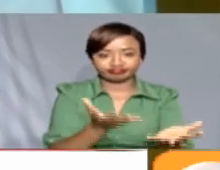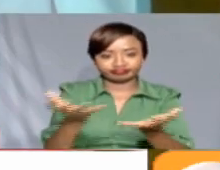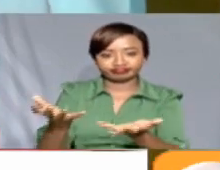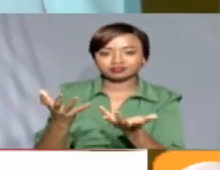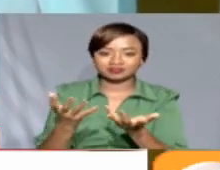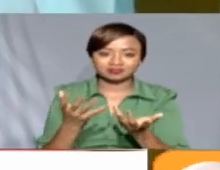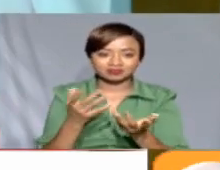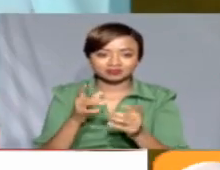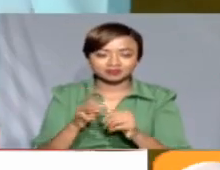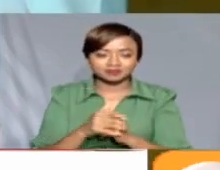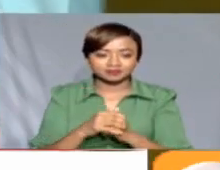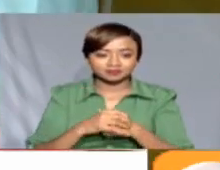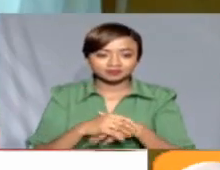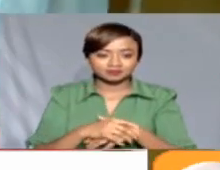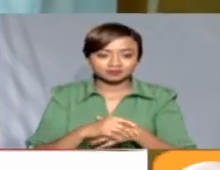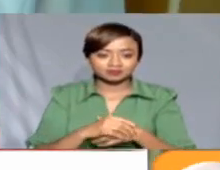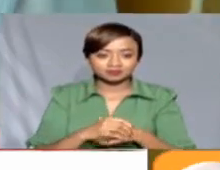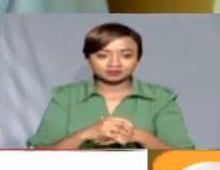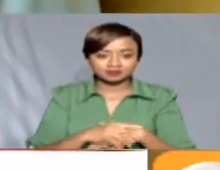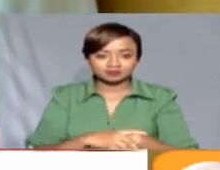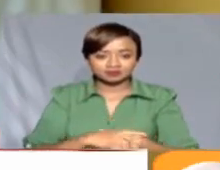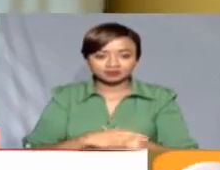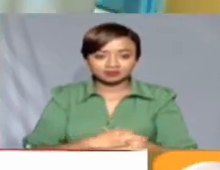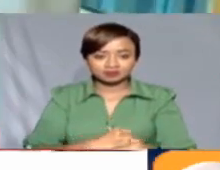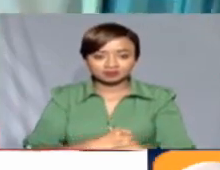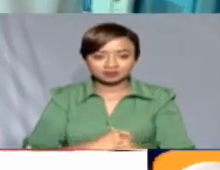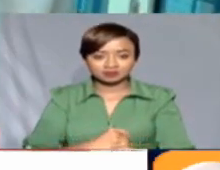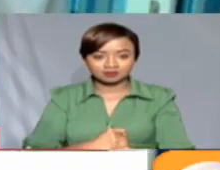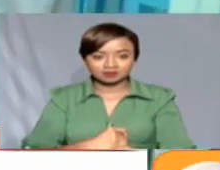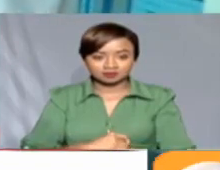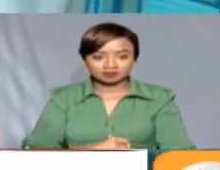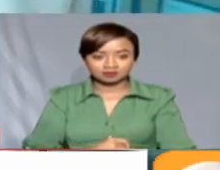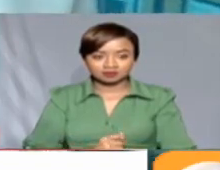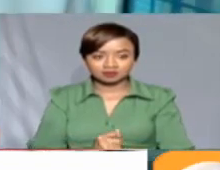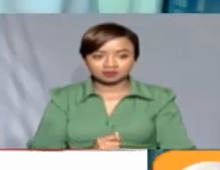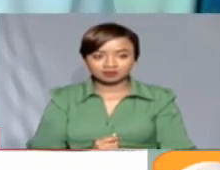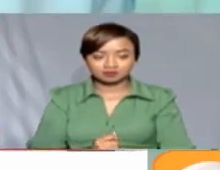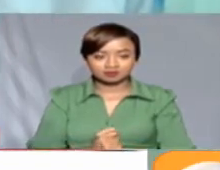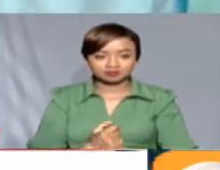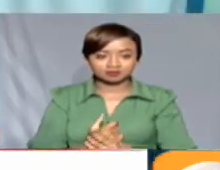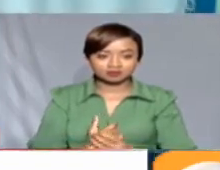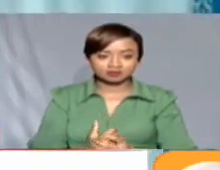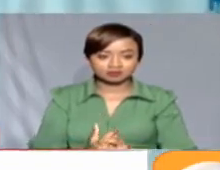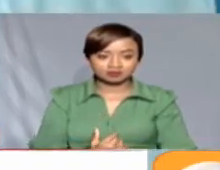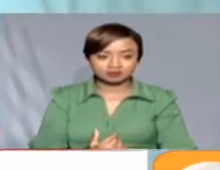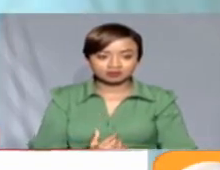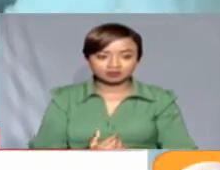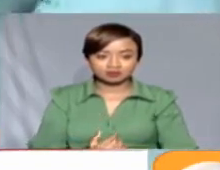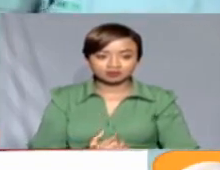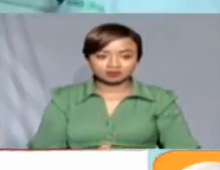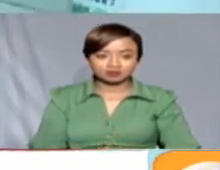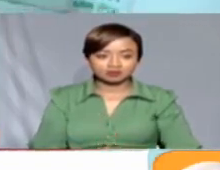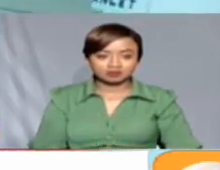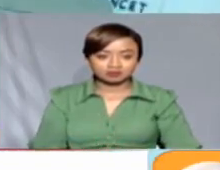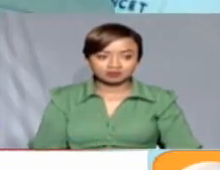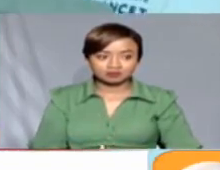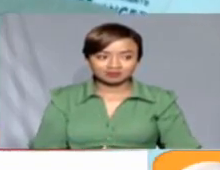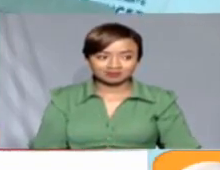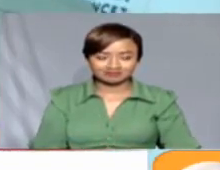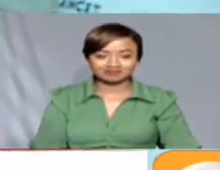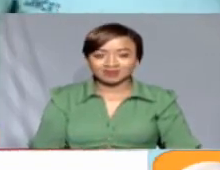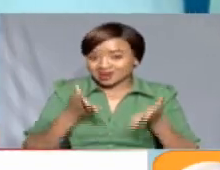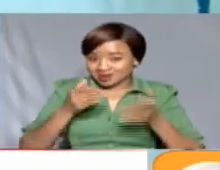much kit as he had. So Dr. Ngare, shall we take it into the lab? All right, let's go in. So now the real